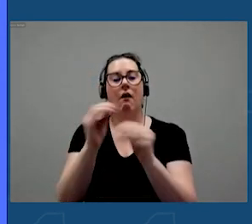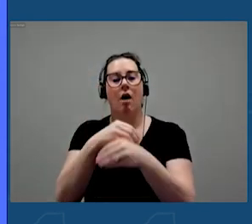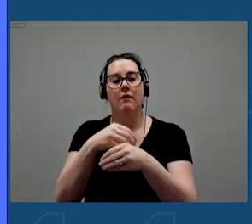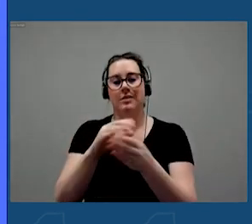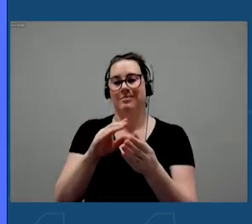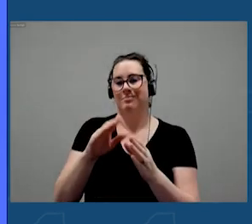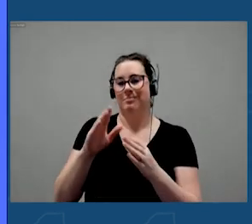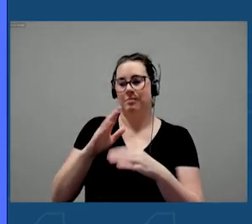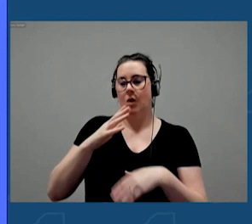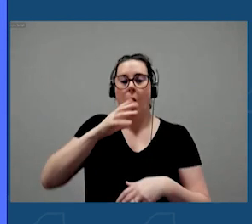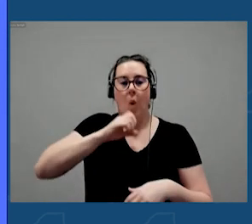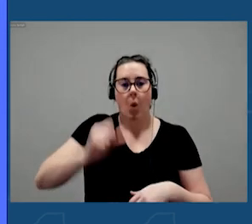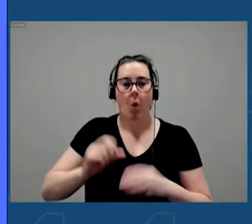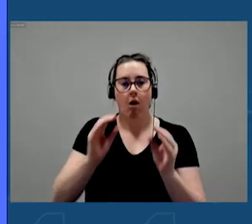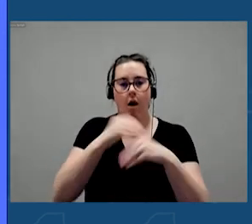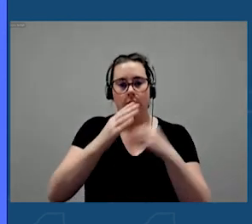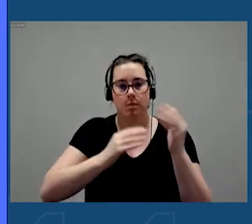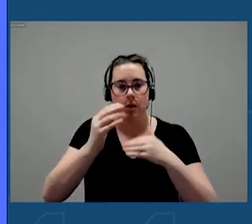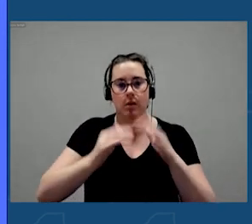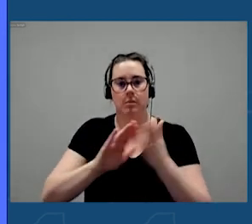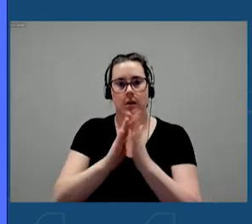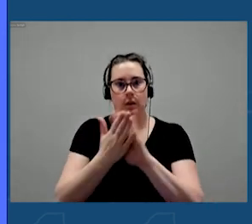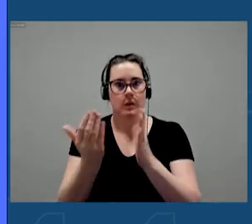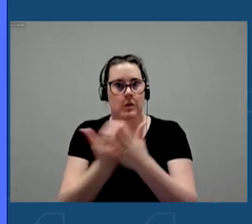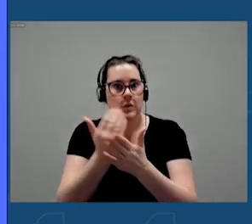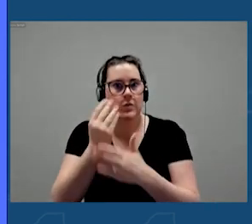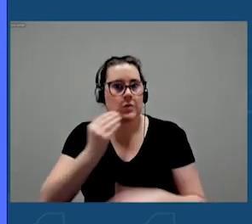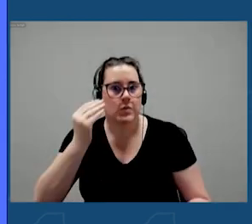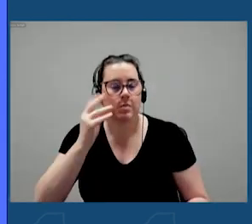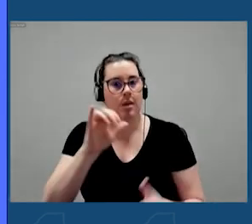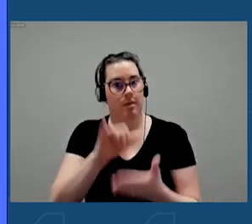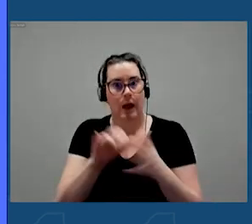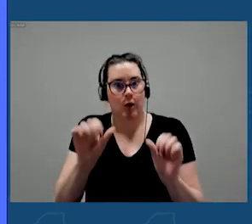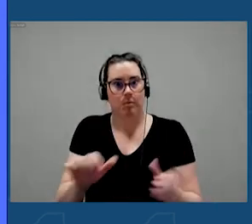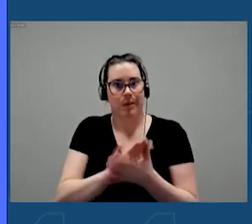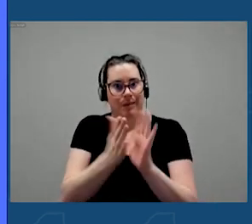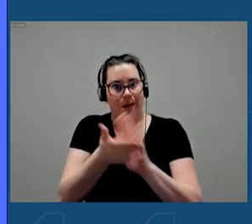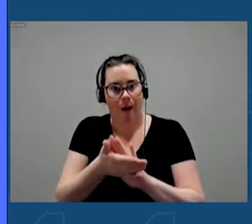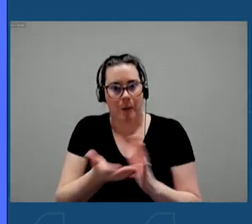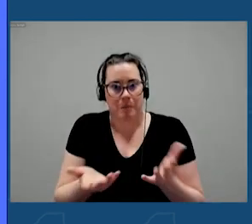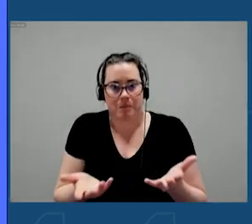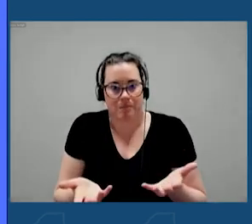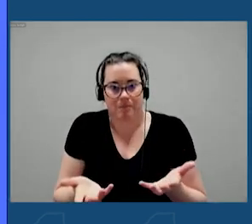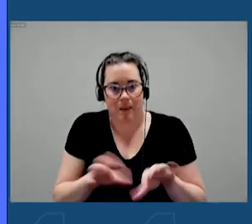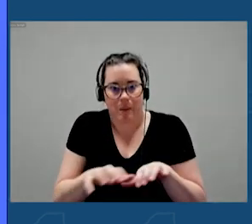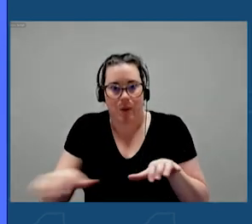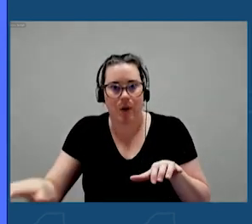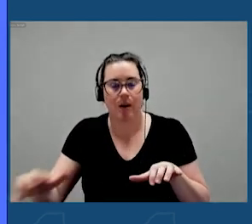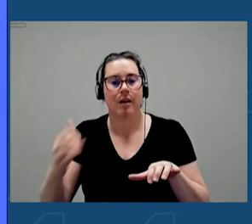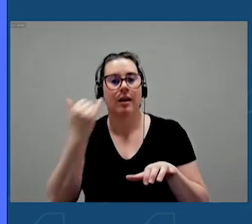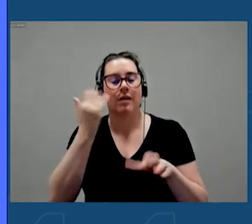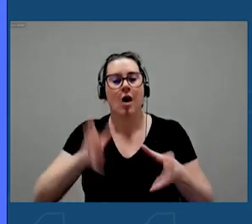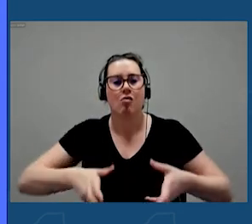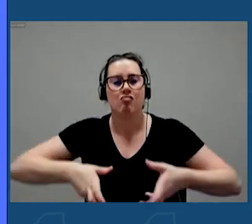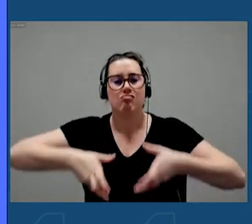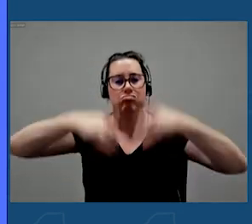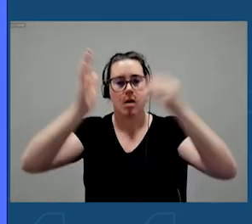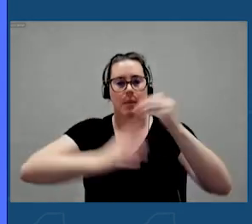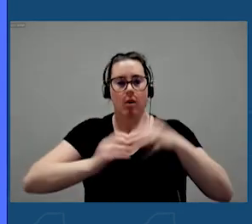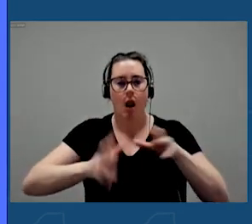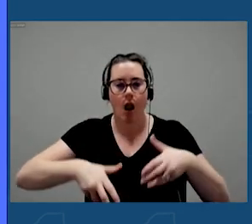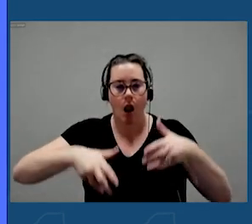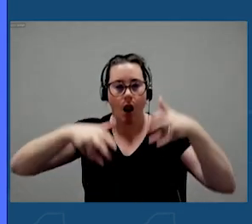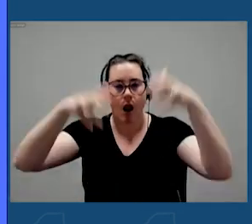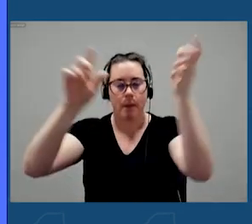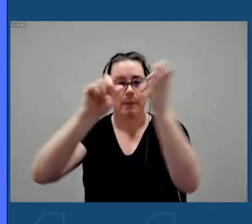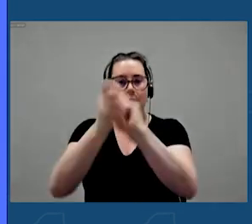a 24/7 livable neighborhood. Imagine if we brought on high-rise buildings converted into housing. The flooding of more